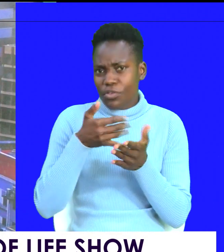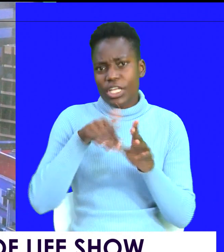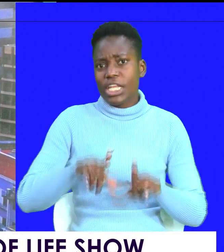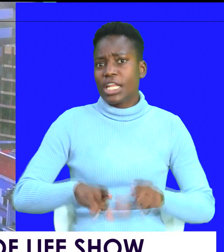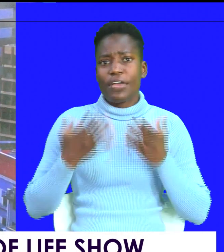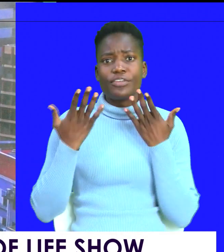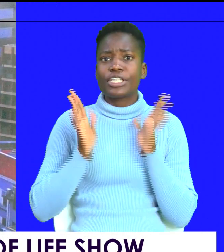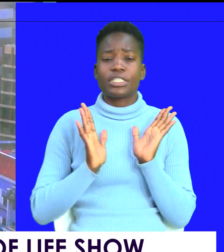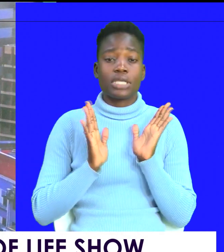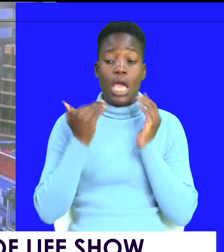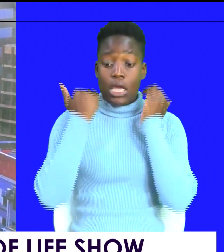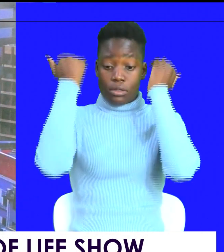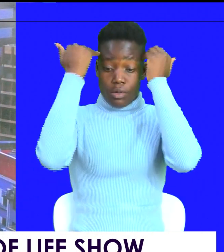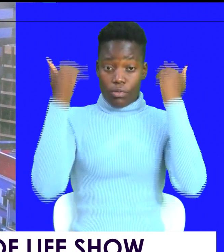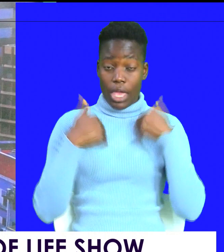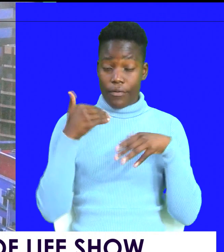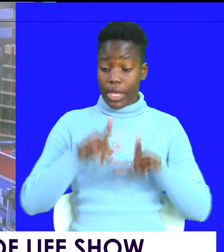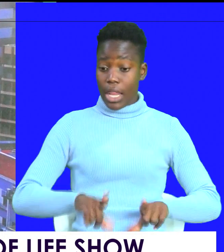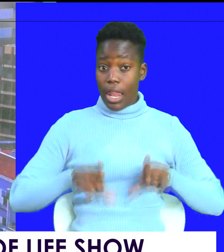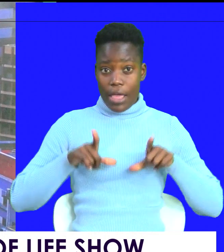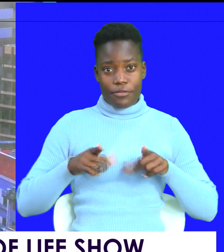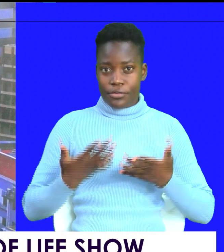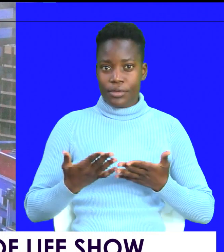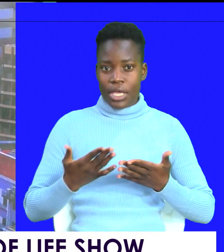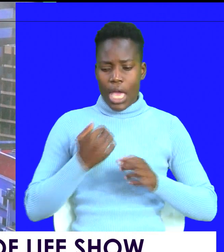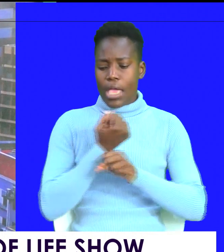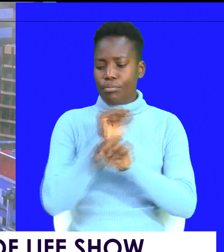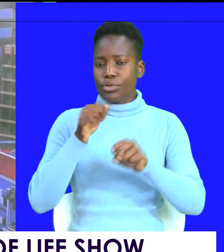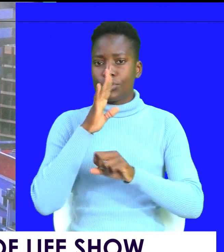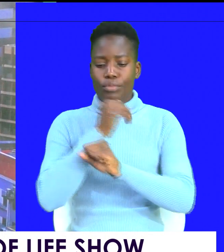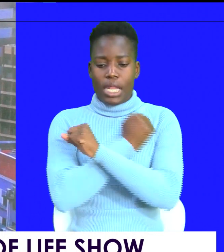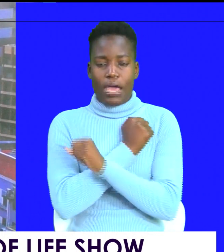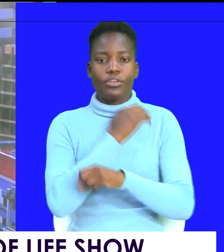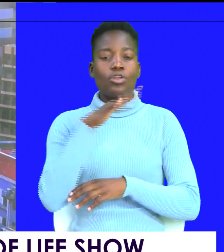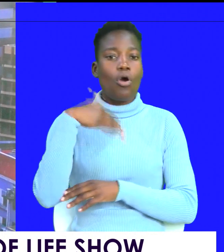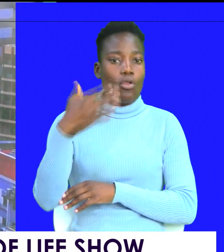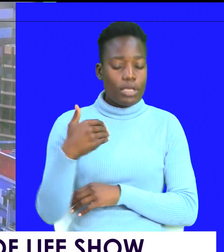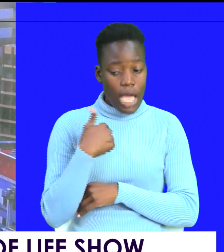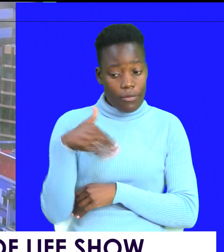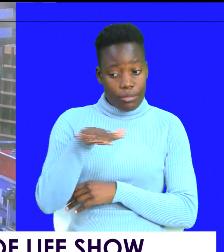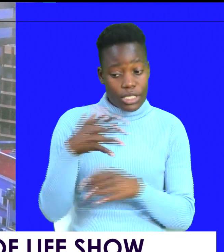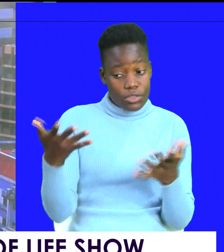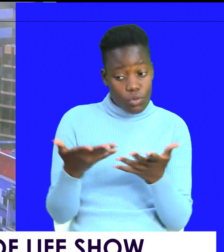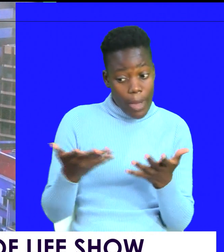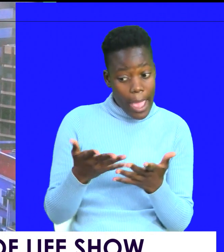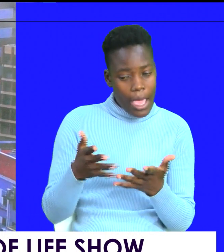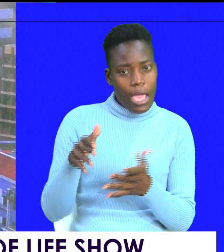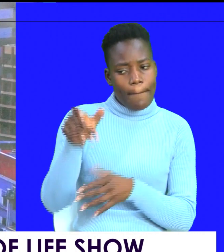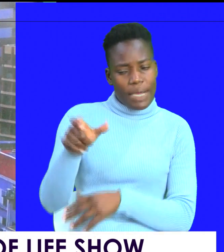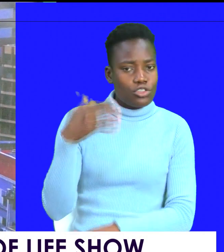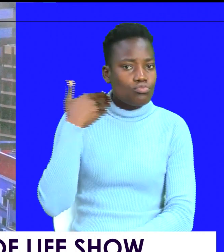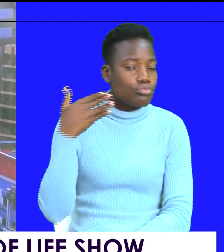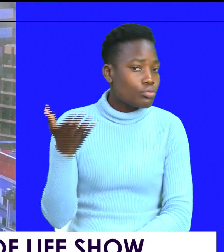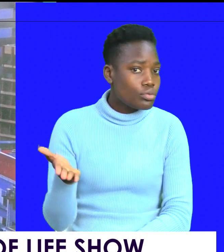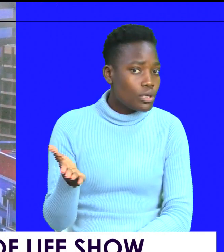life. Stress is there in life. You will not be loved in all circumstances. There are places where you'll be hated.